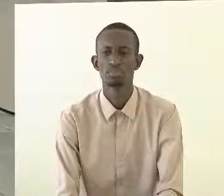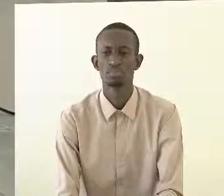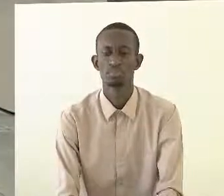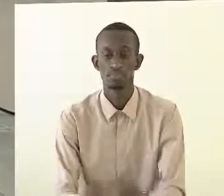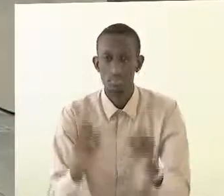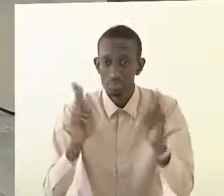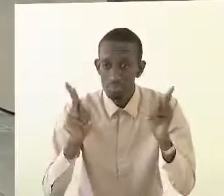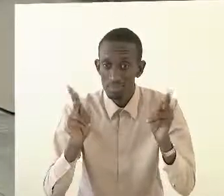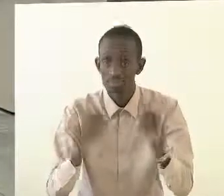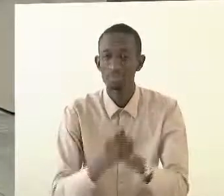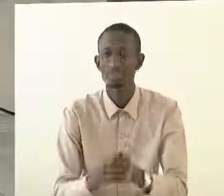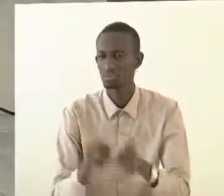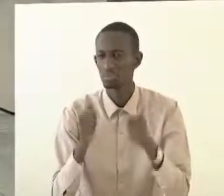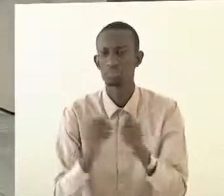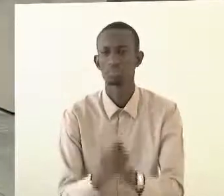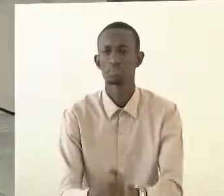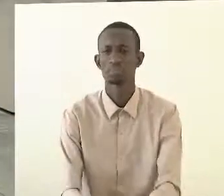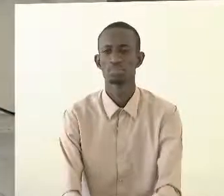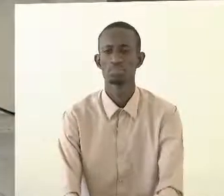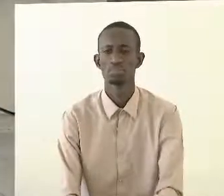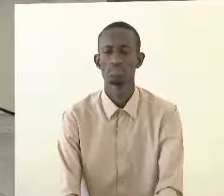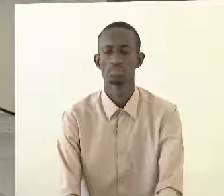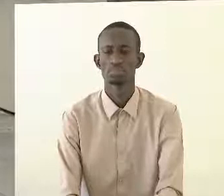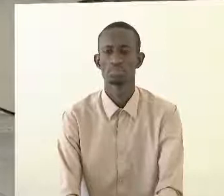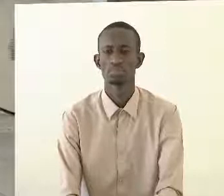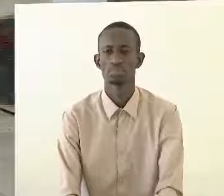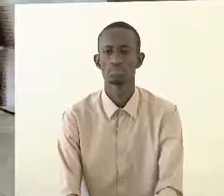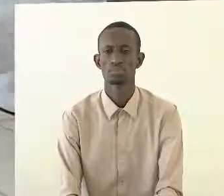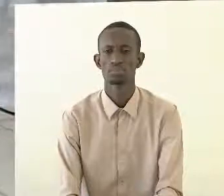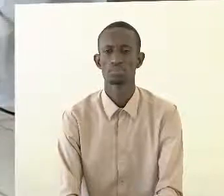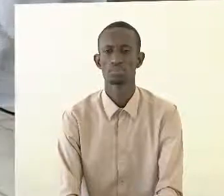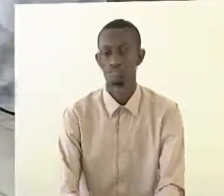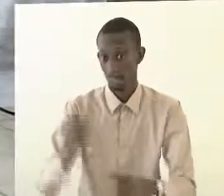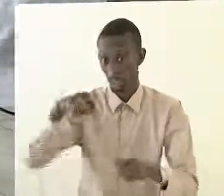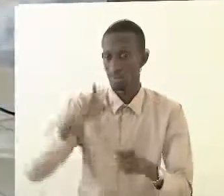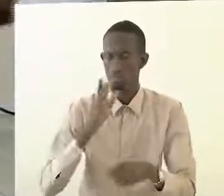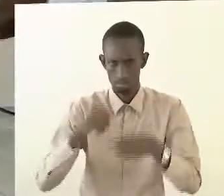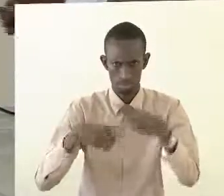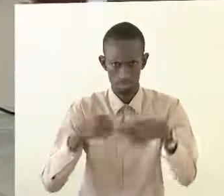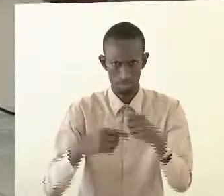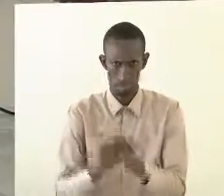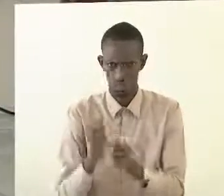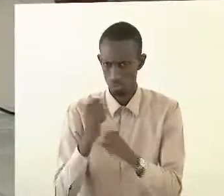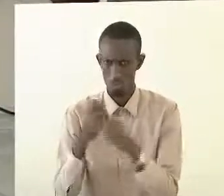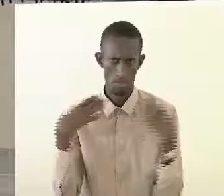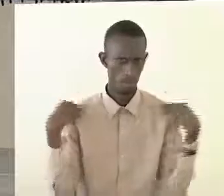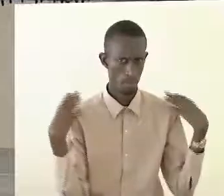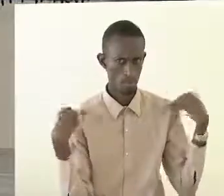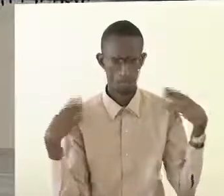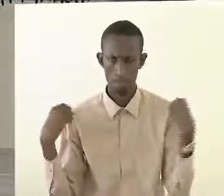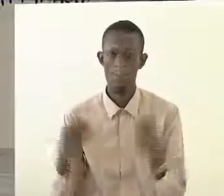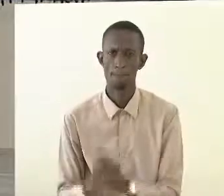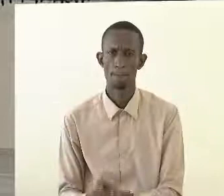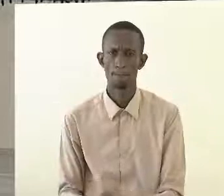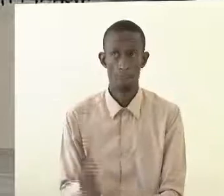Right? Yes, okay. Now, let us continue our exercise.